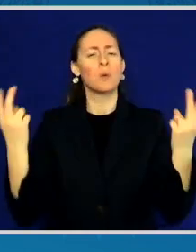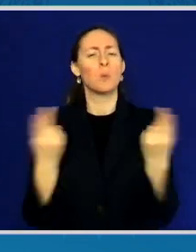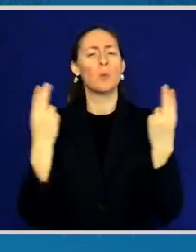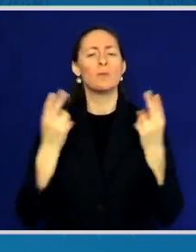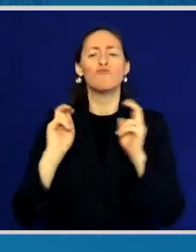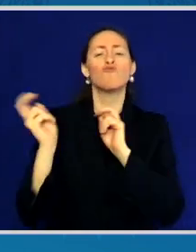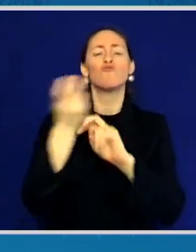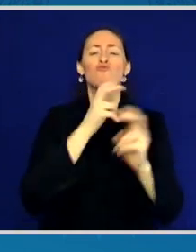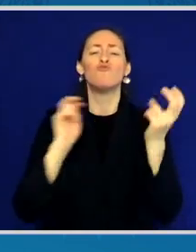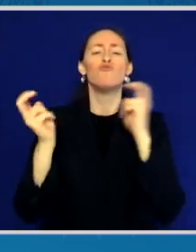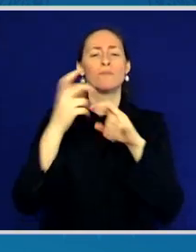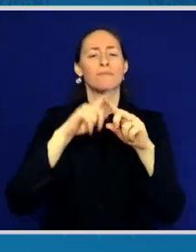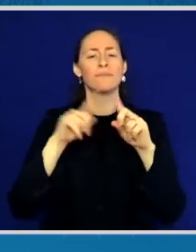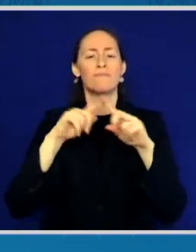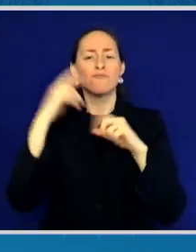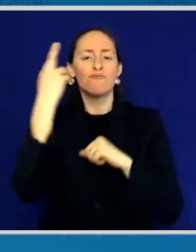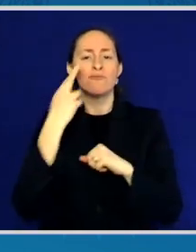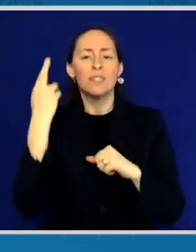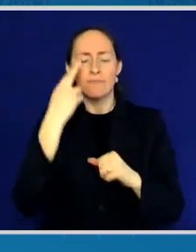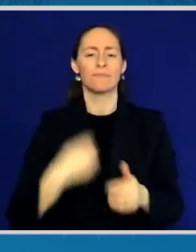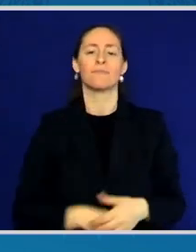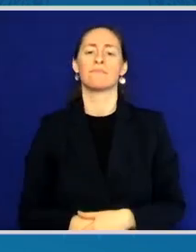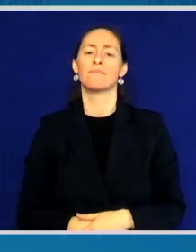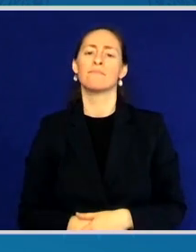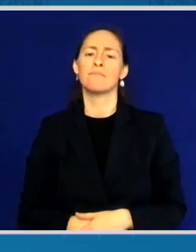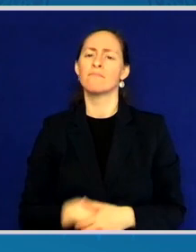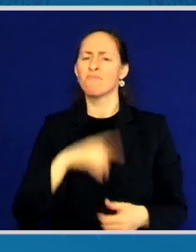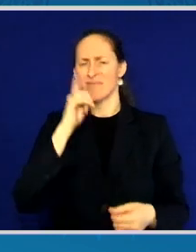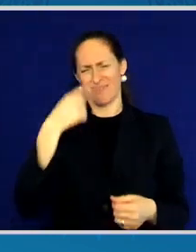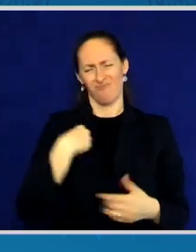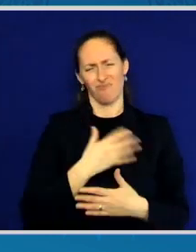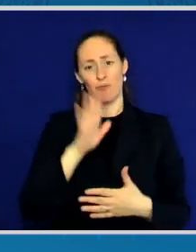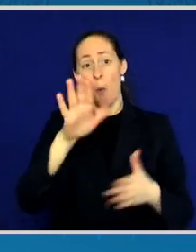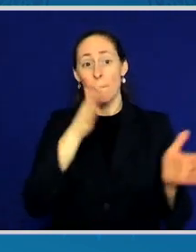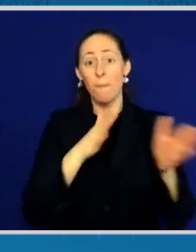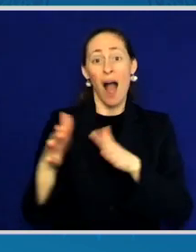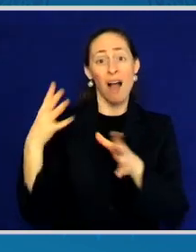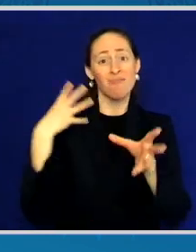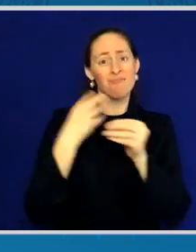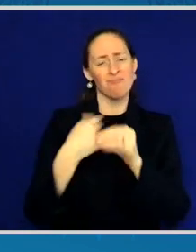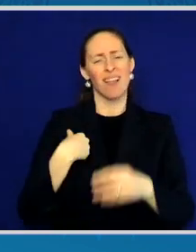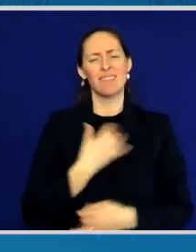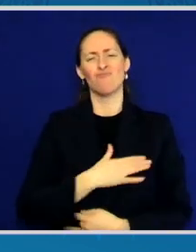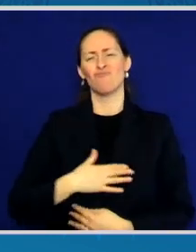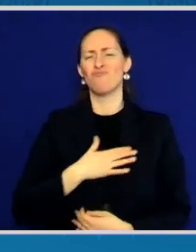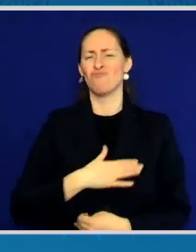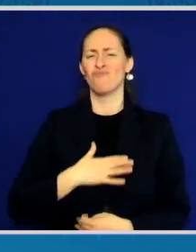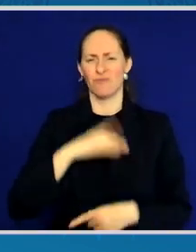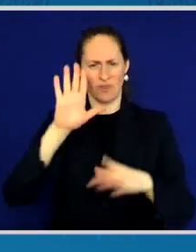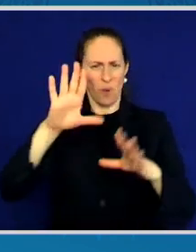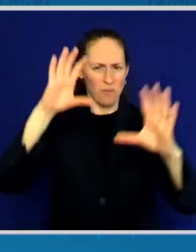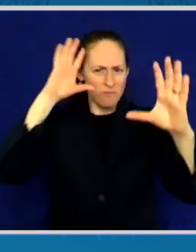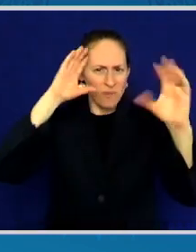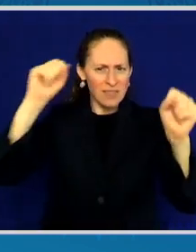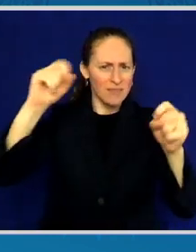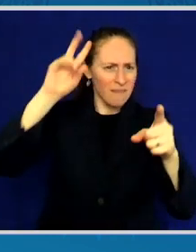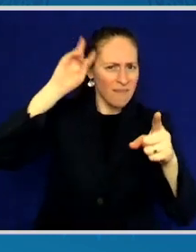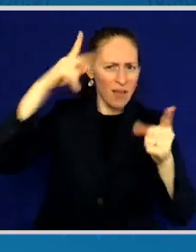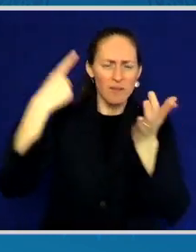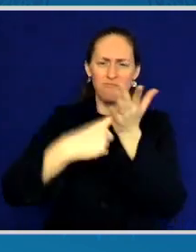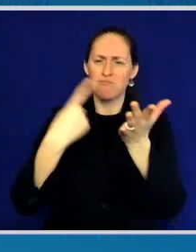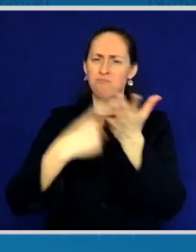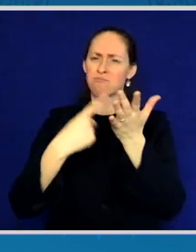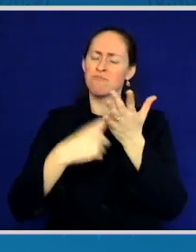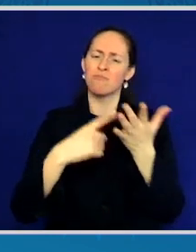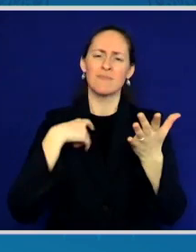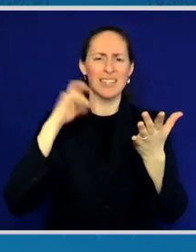the ambitious plans that are coming from the Biden-Harris administration, and we need to capitalize on this. We